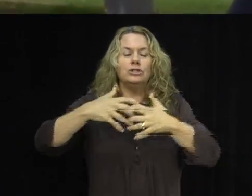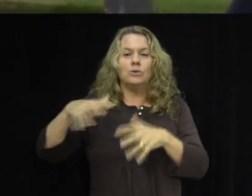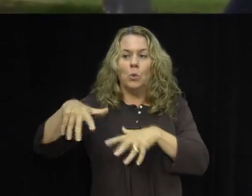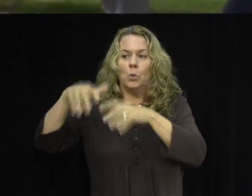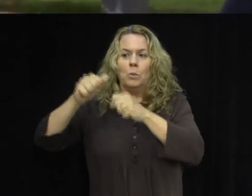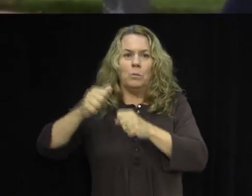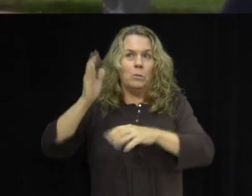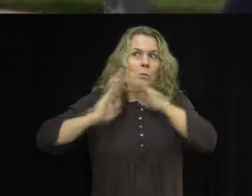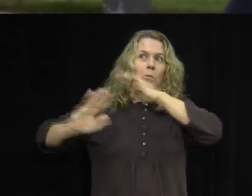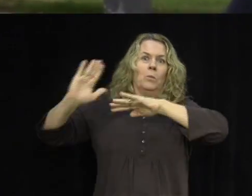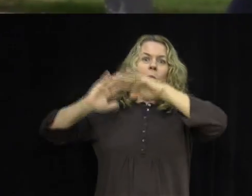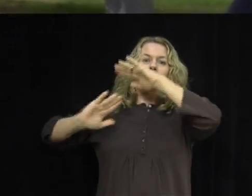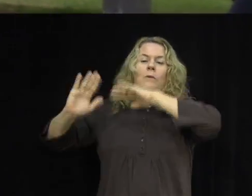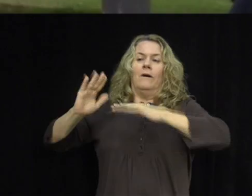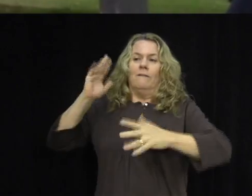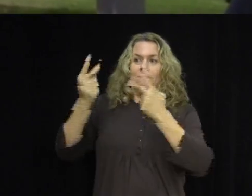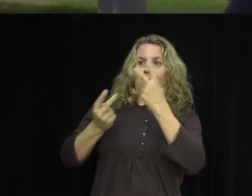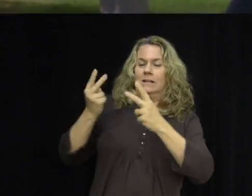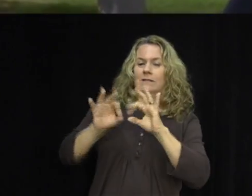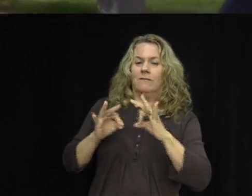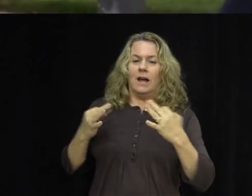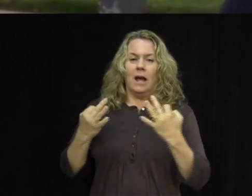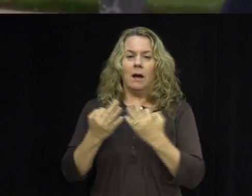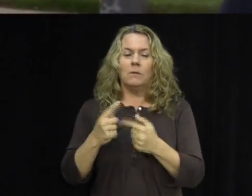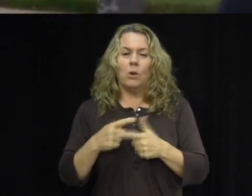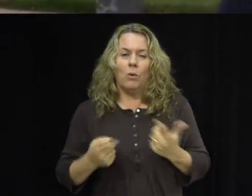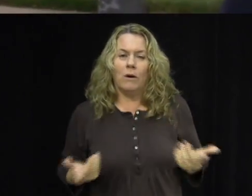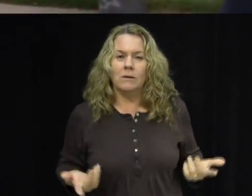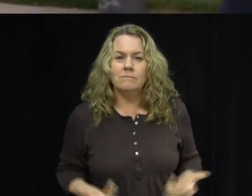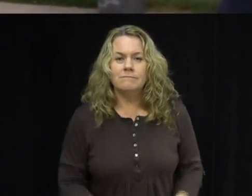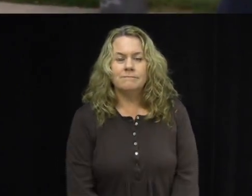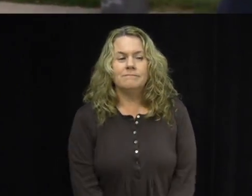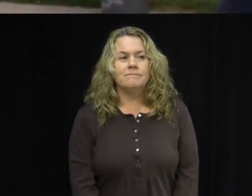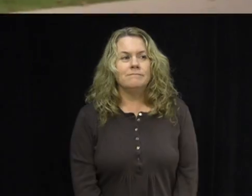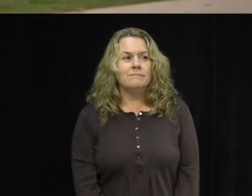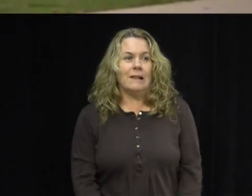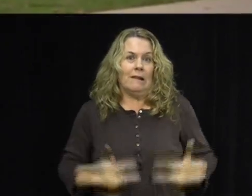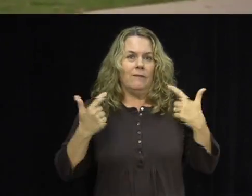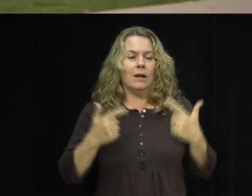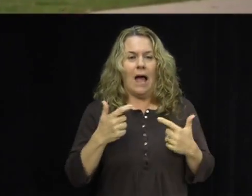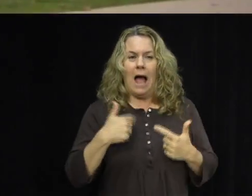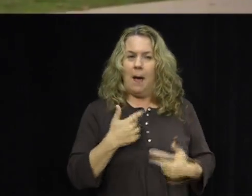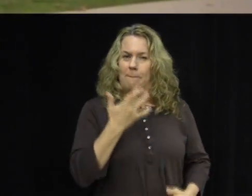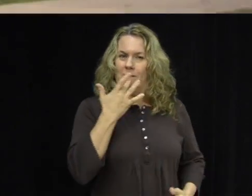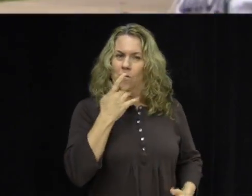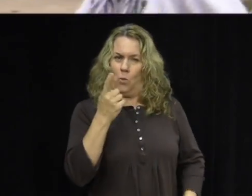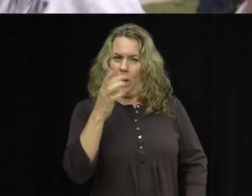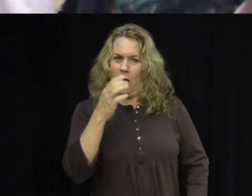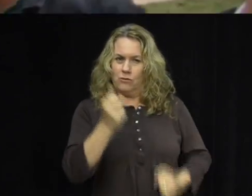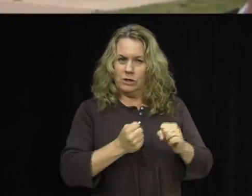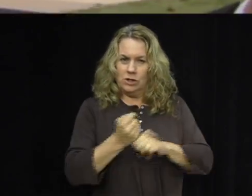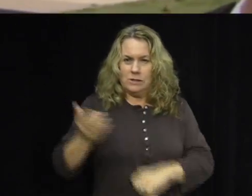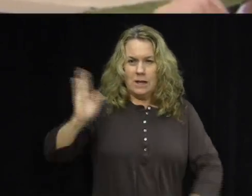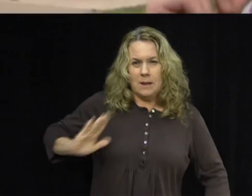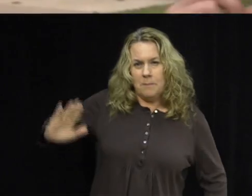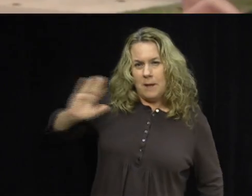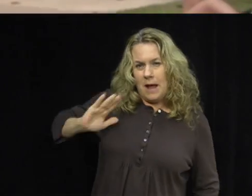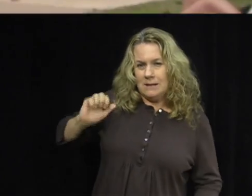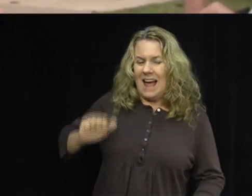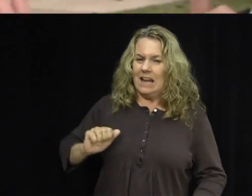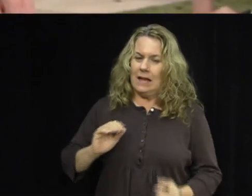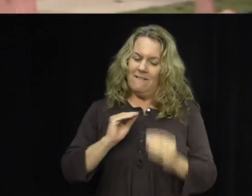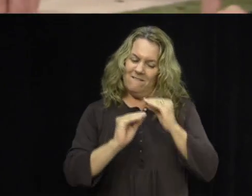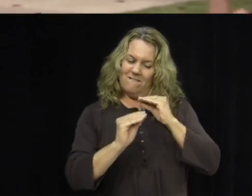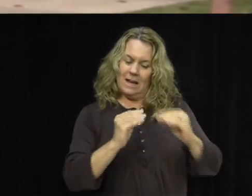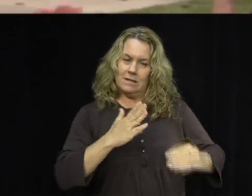and then go in the past whenever I want to visit my family or women. I would rather go 100 years in the past because then I